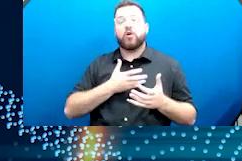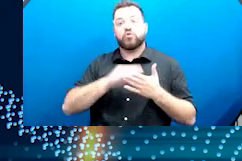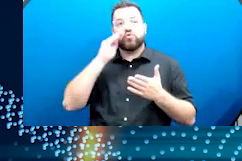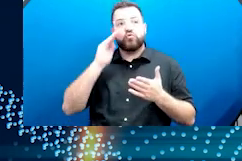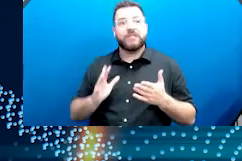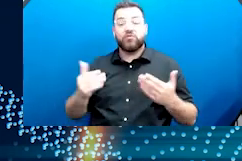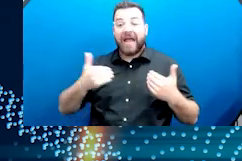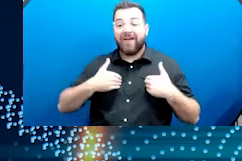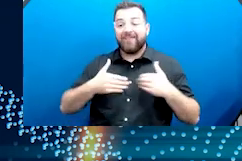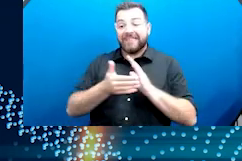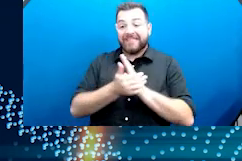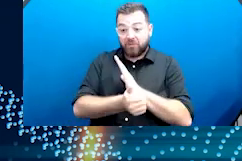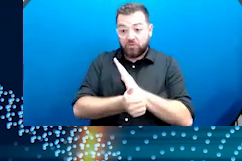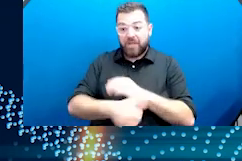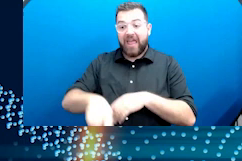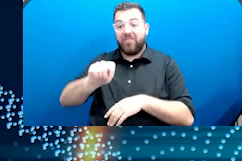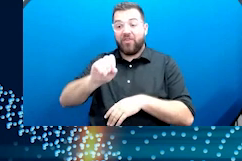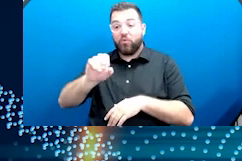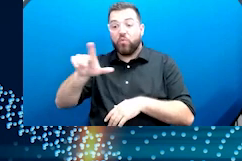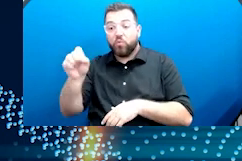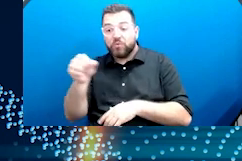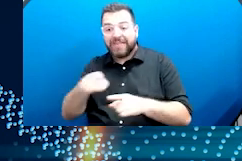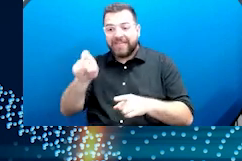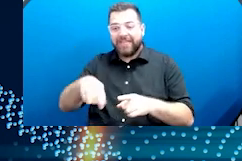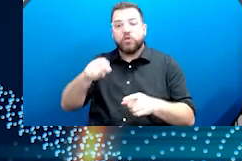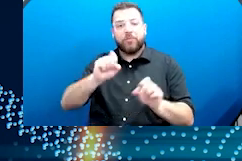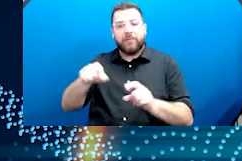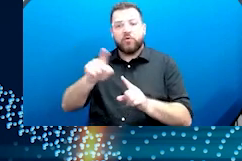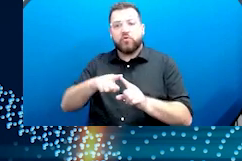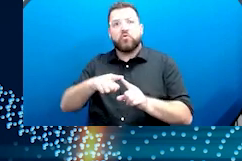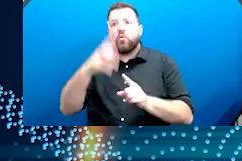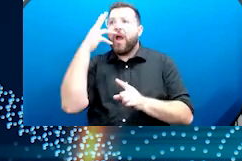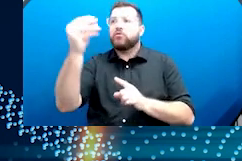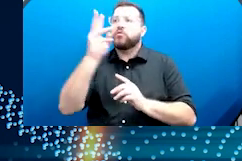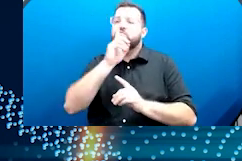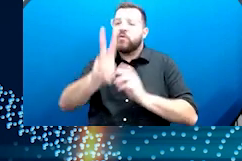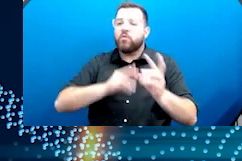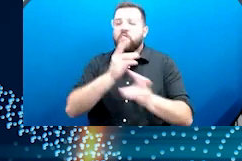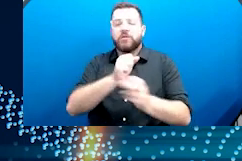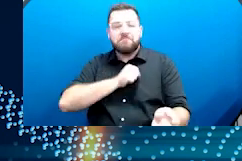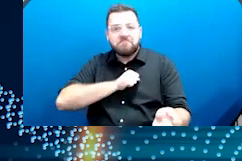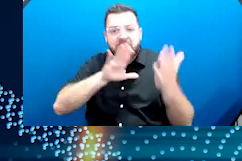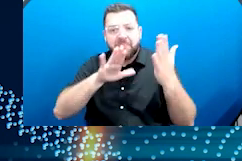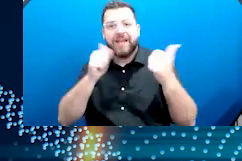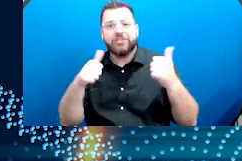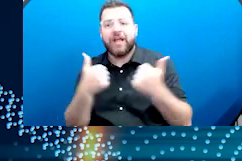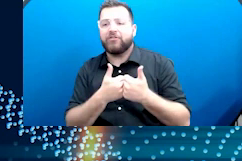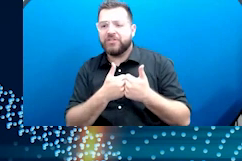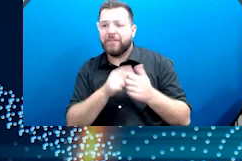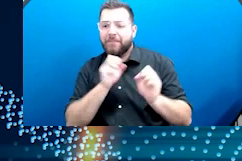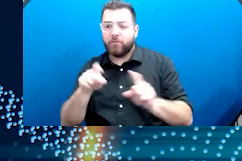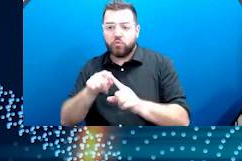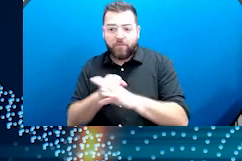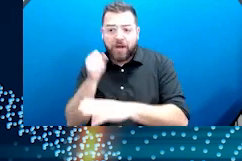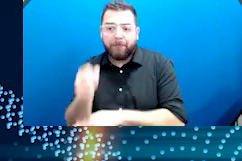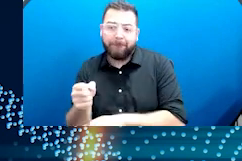that they need to face the challenges that they're going to face in the world they're going to live in. And AI is going to be part of